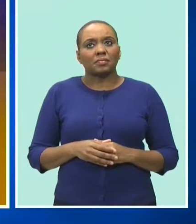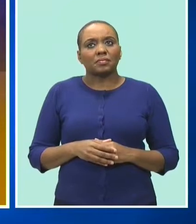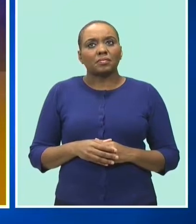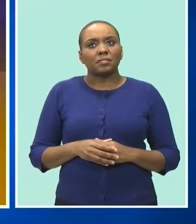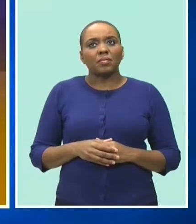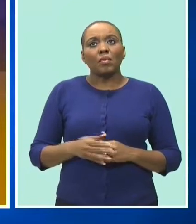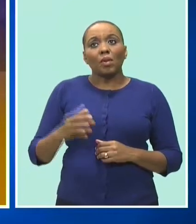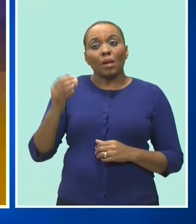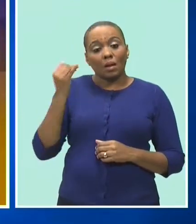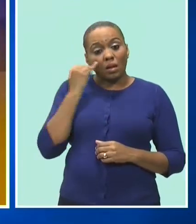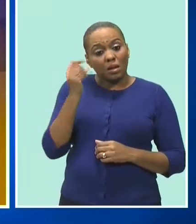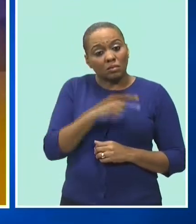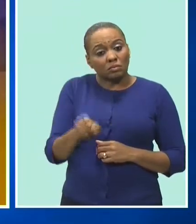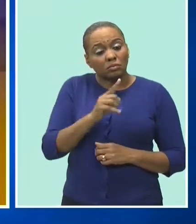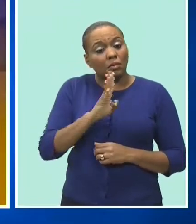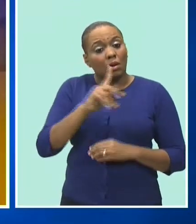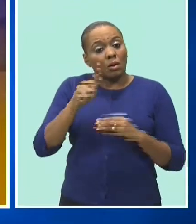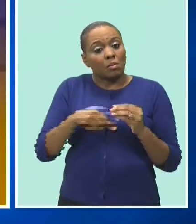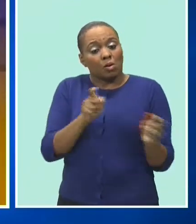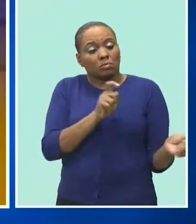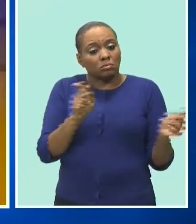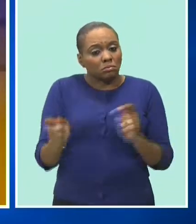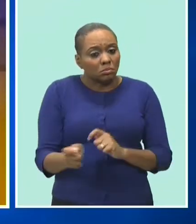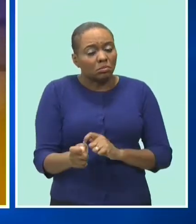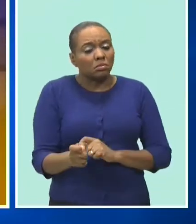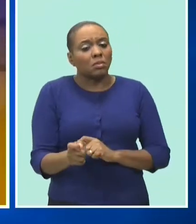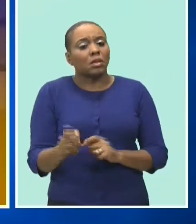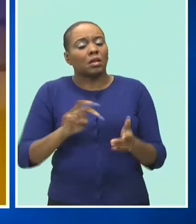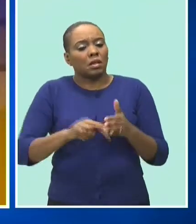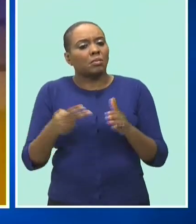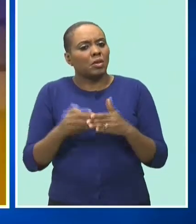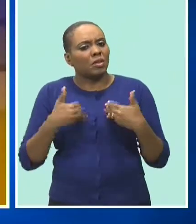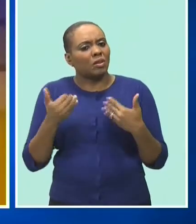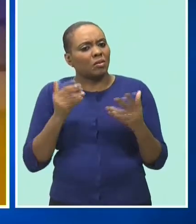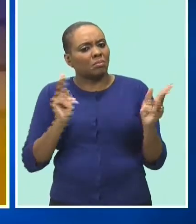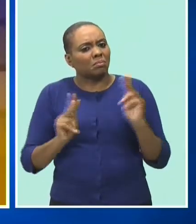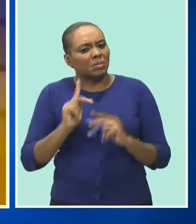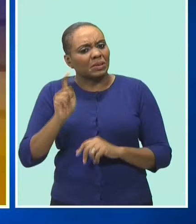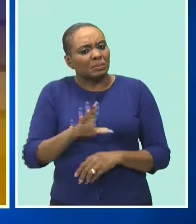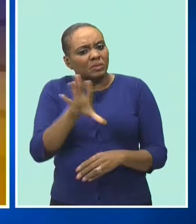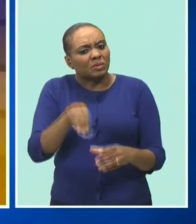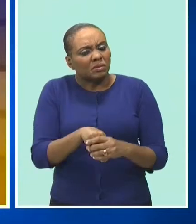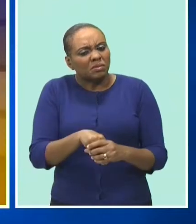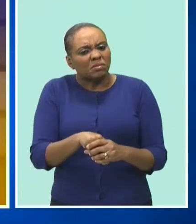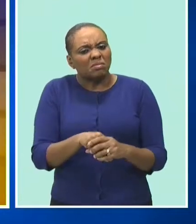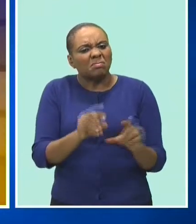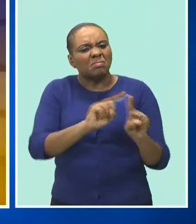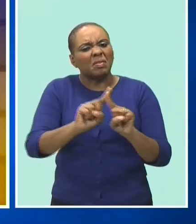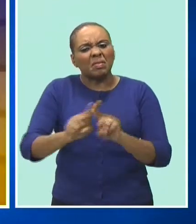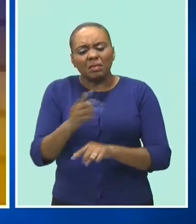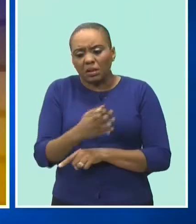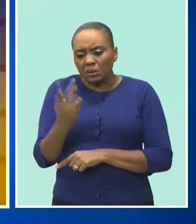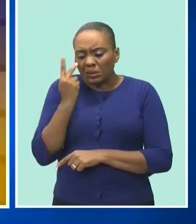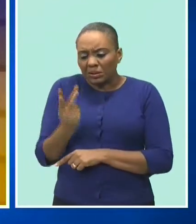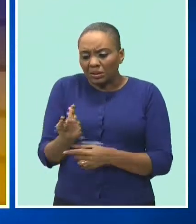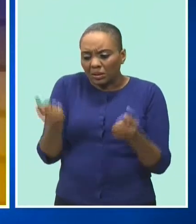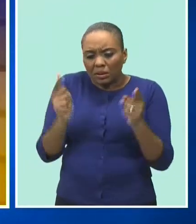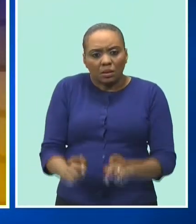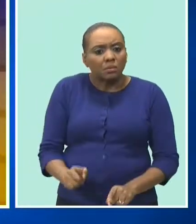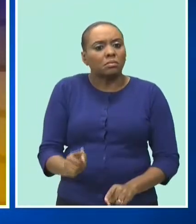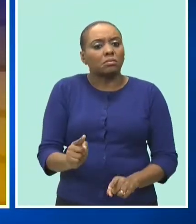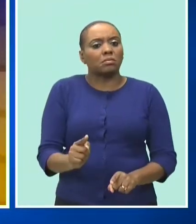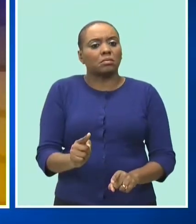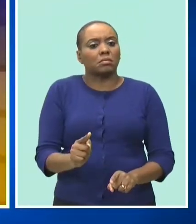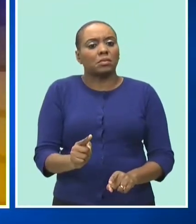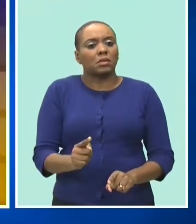about transformation, you're doing it for the purpose of youth. Many of the things that we're seeing now and that we're shaping now are